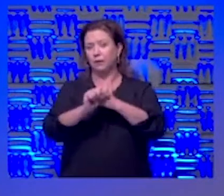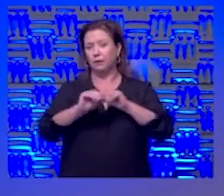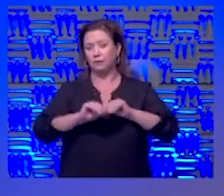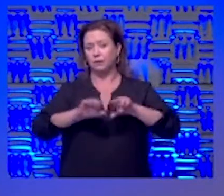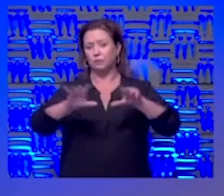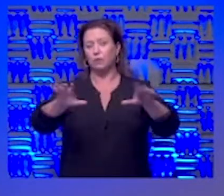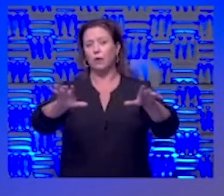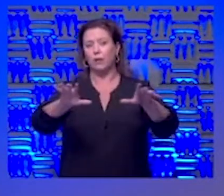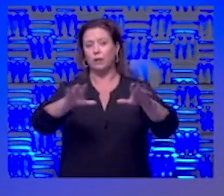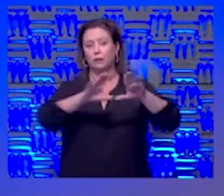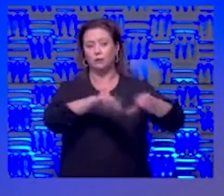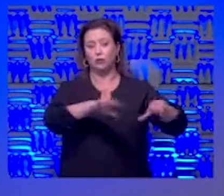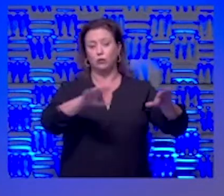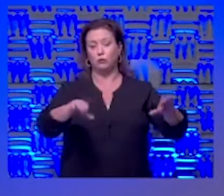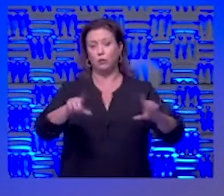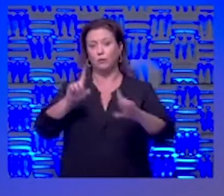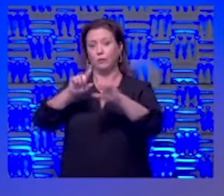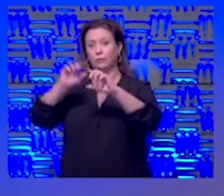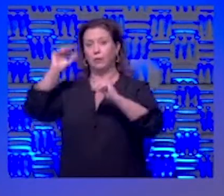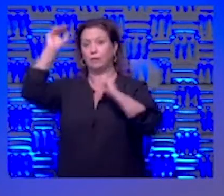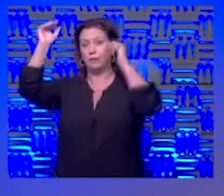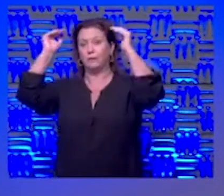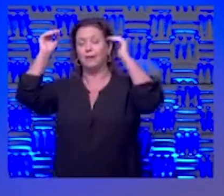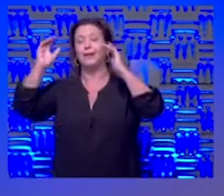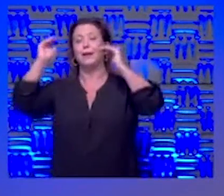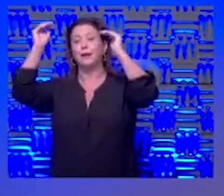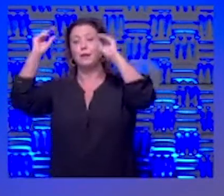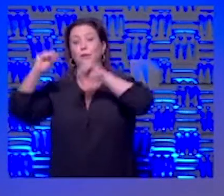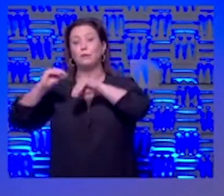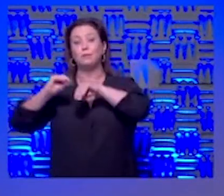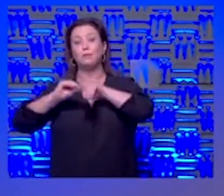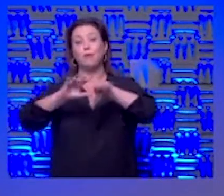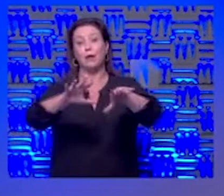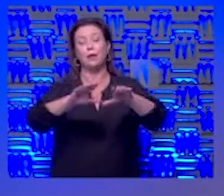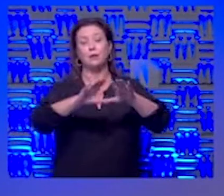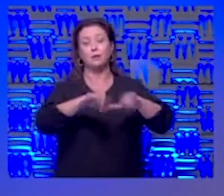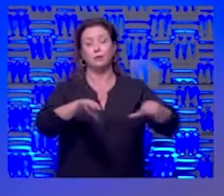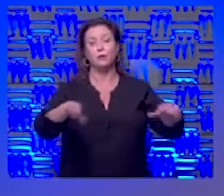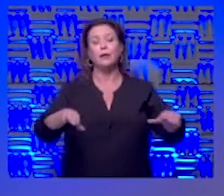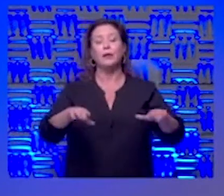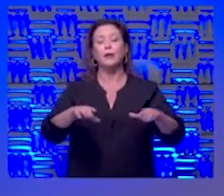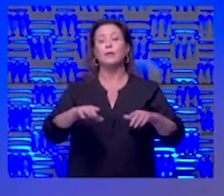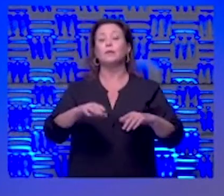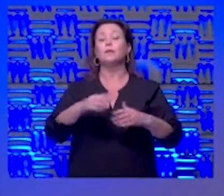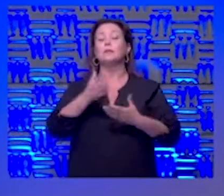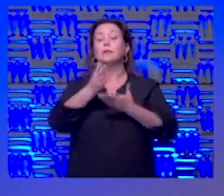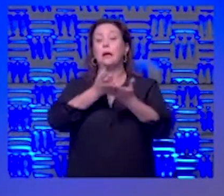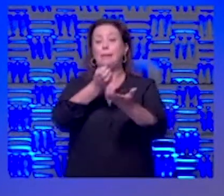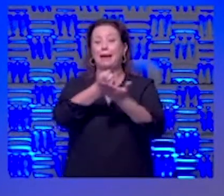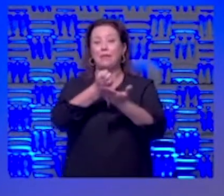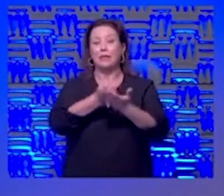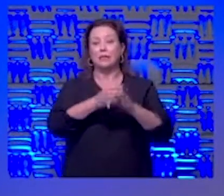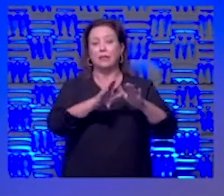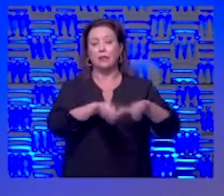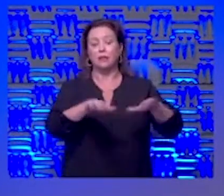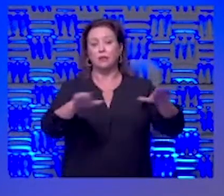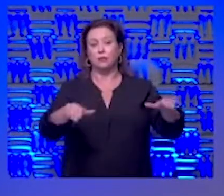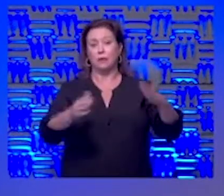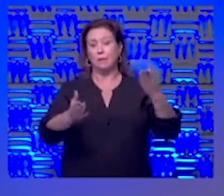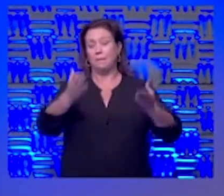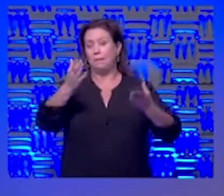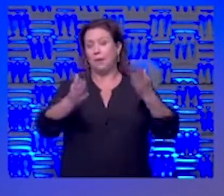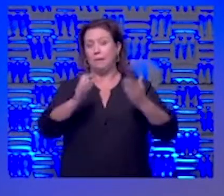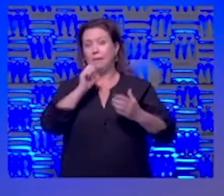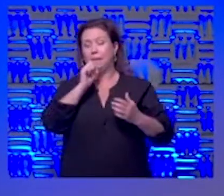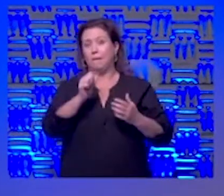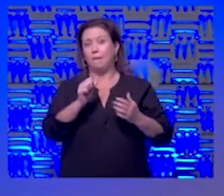spreading from children to adults and adults back to children. There is some indirect evidence suggesting that children maybe